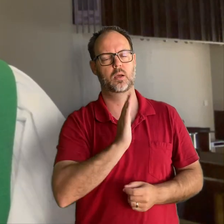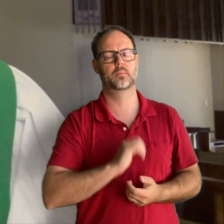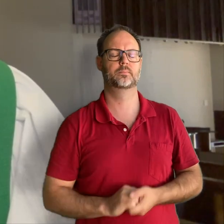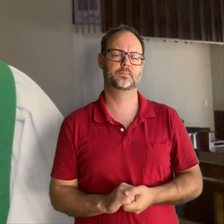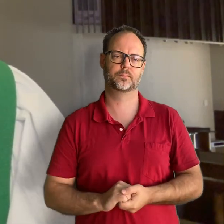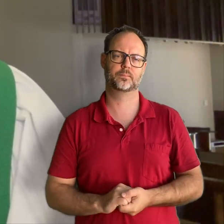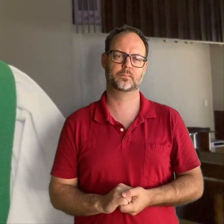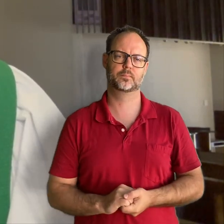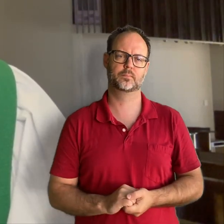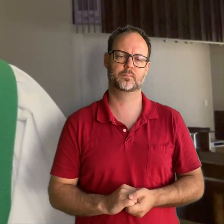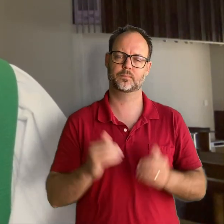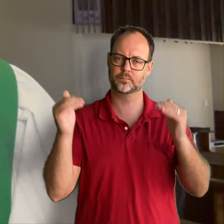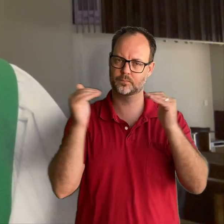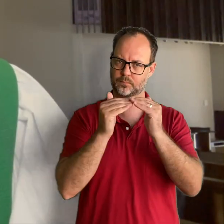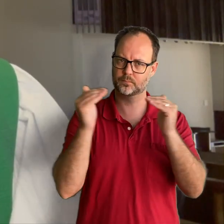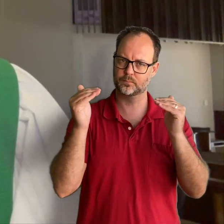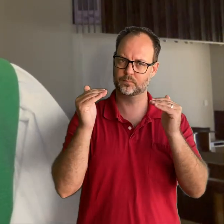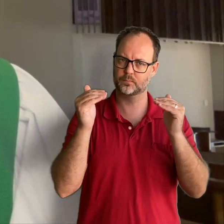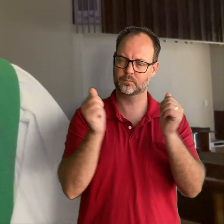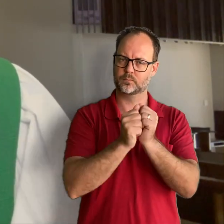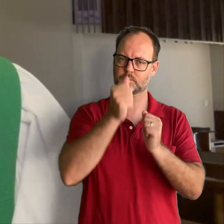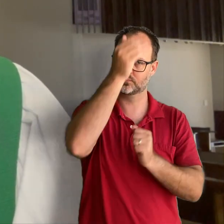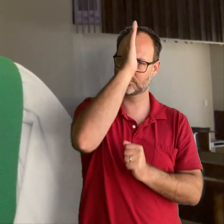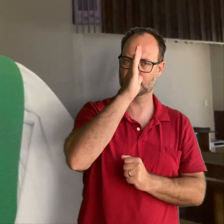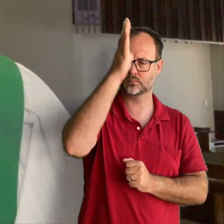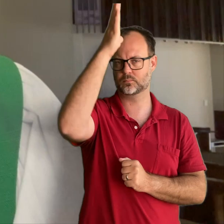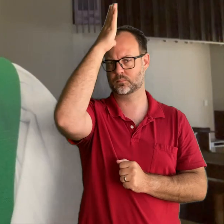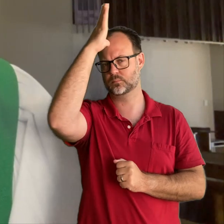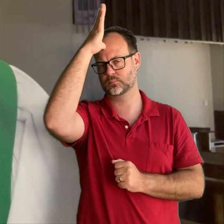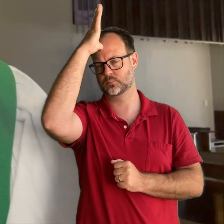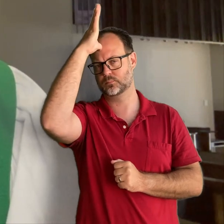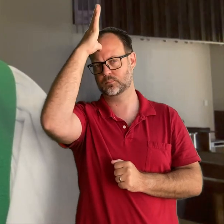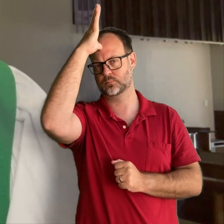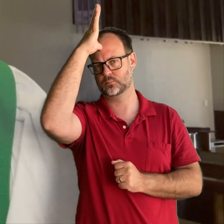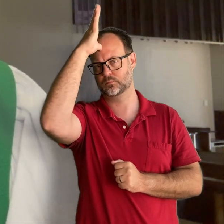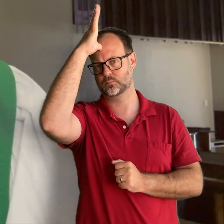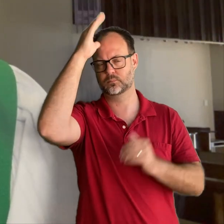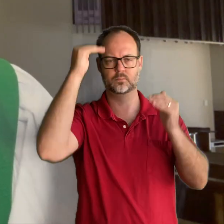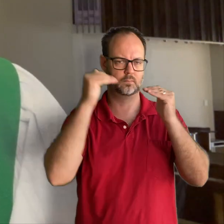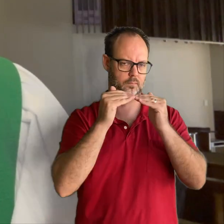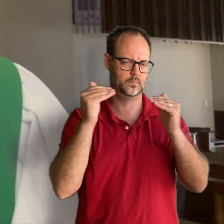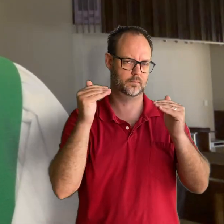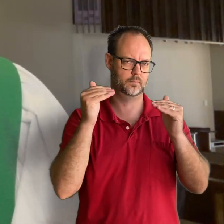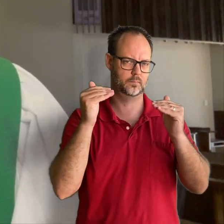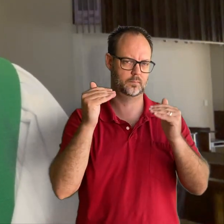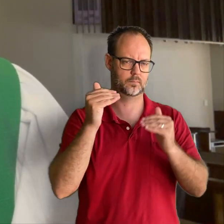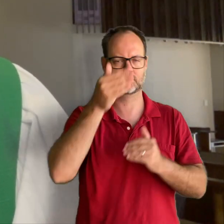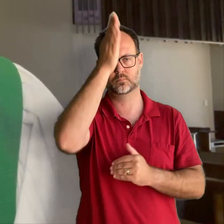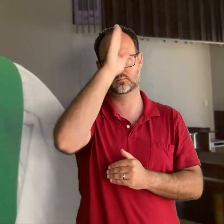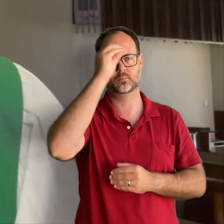God, equal with God the Father, equal to God the